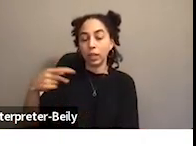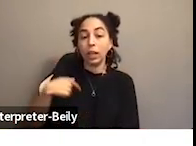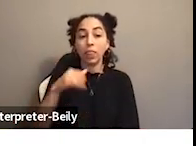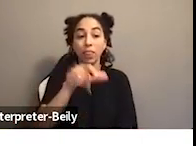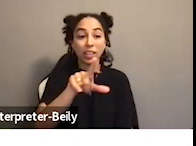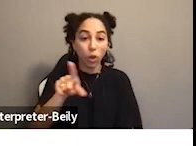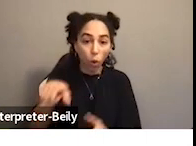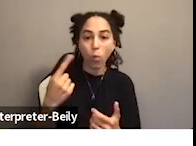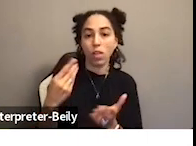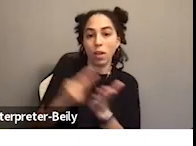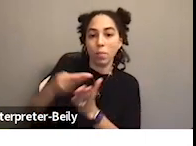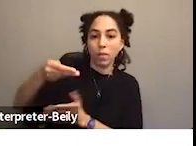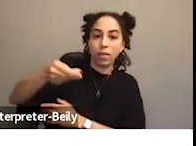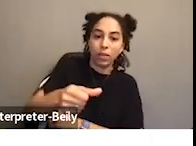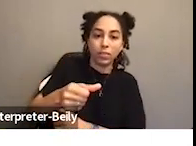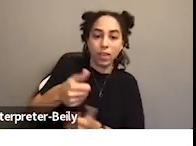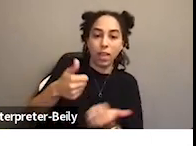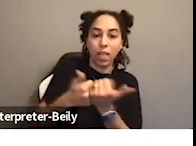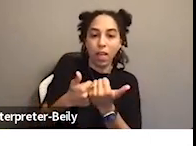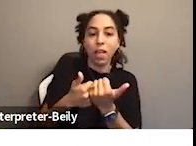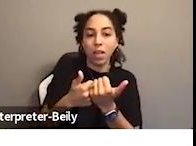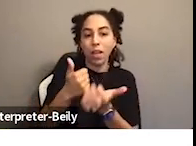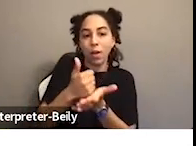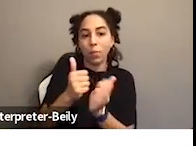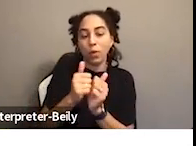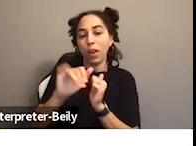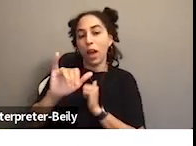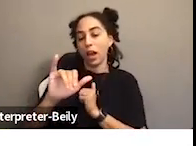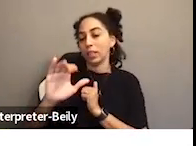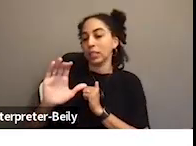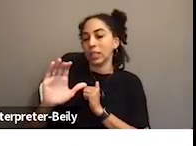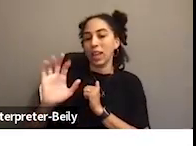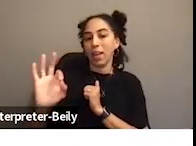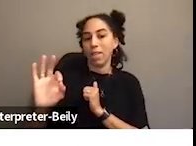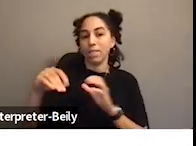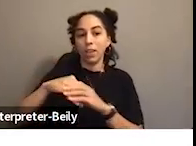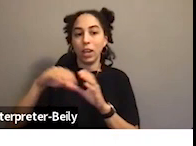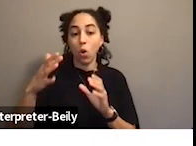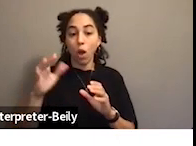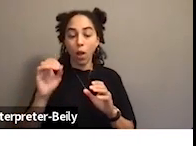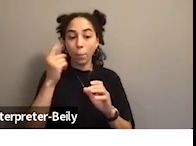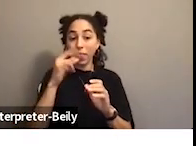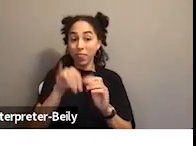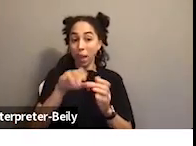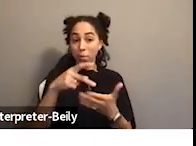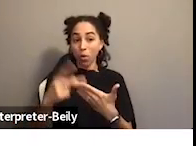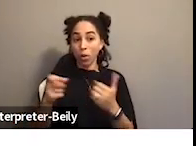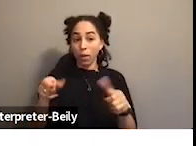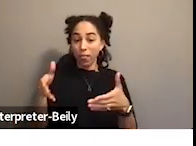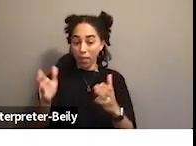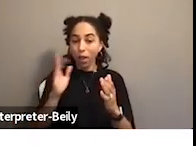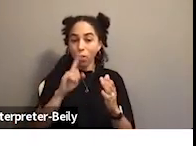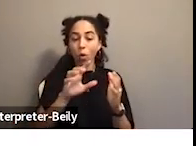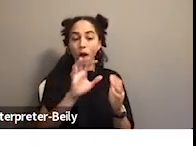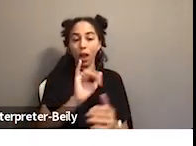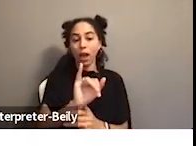to assist ICFs in Ohio. But what that program does allow is for ICFs and nursing